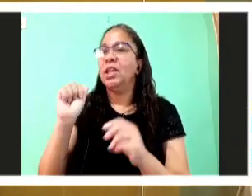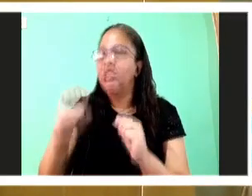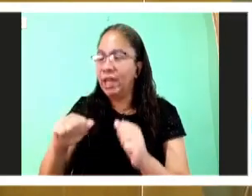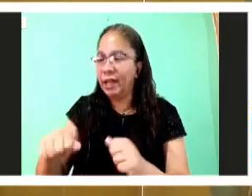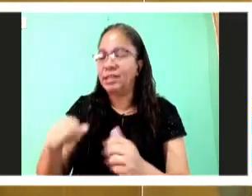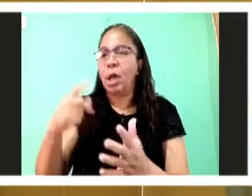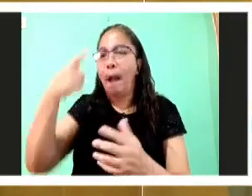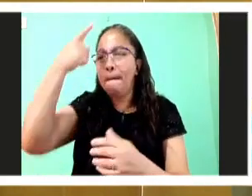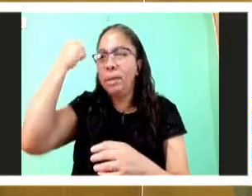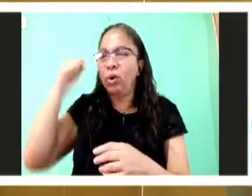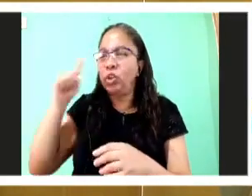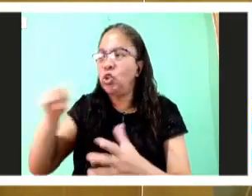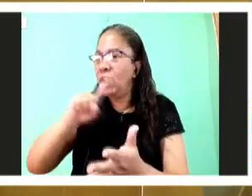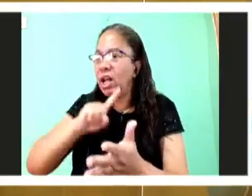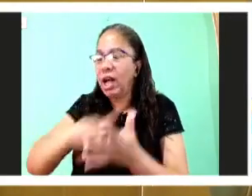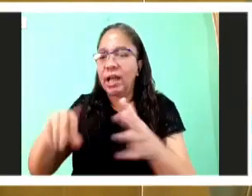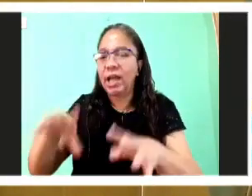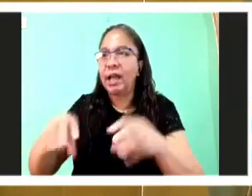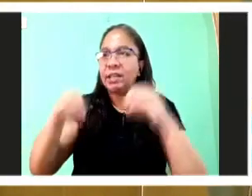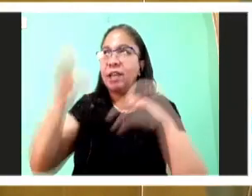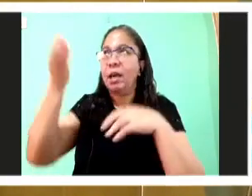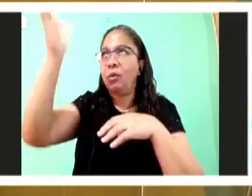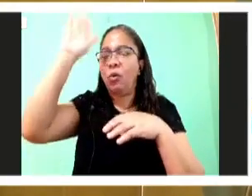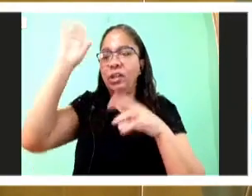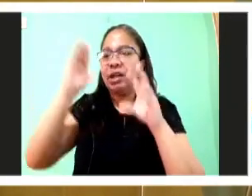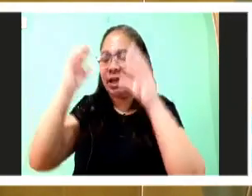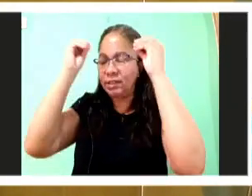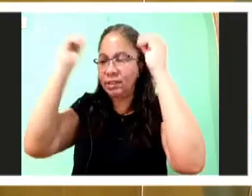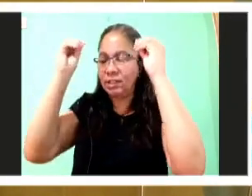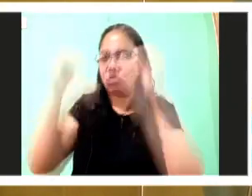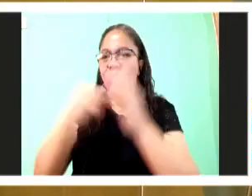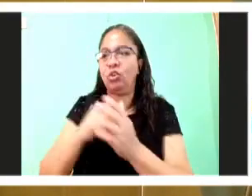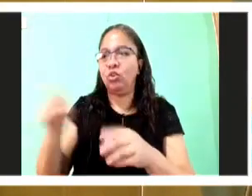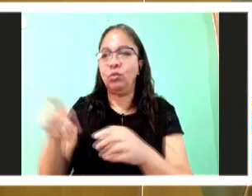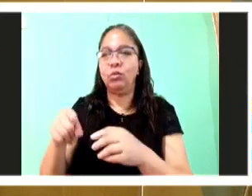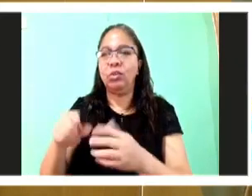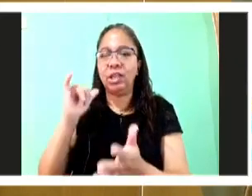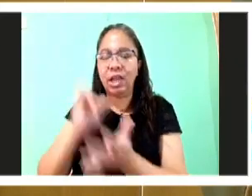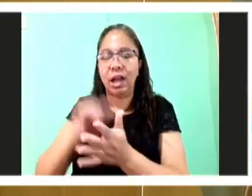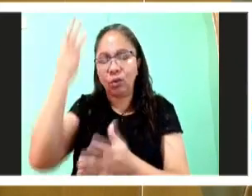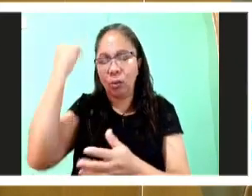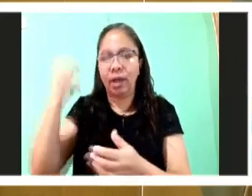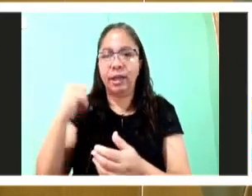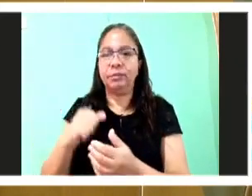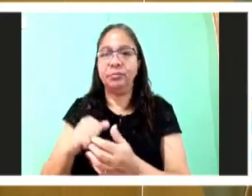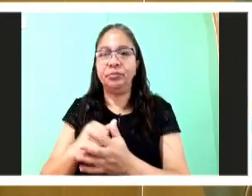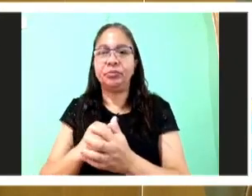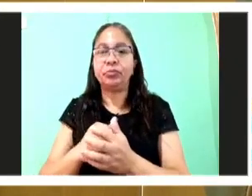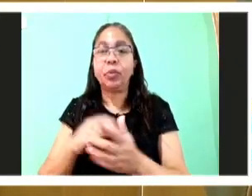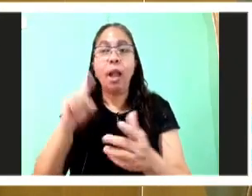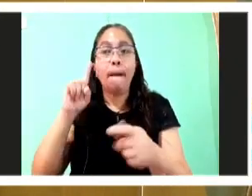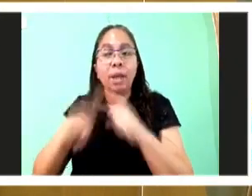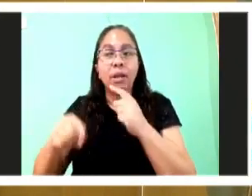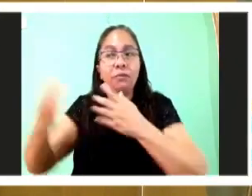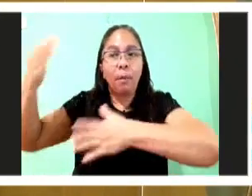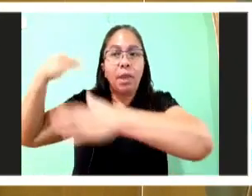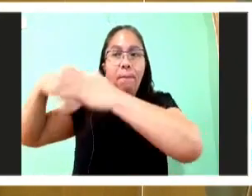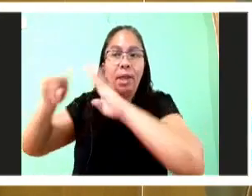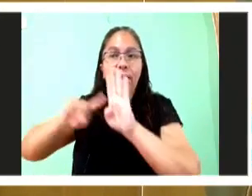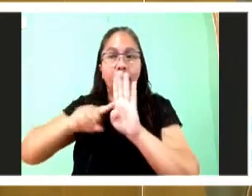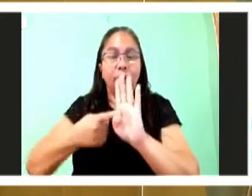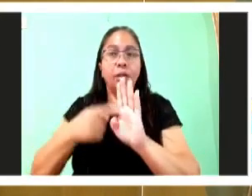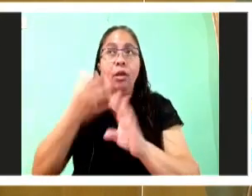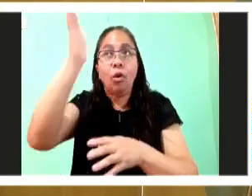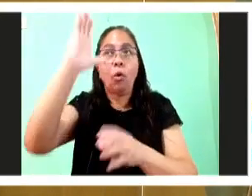were so unteachable that he wrote this commandment for you. But from the beginning of creation, God made